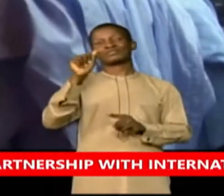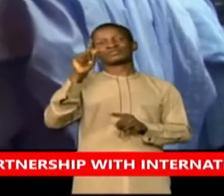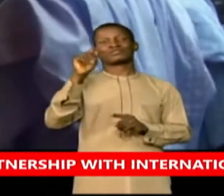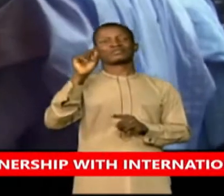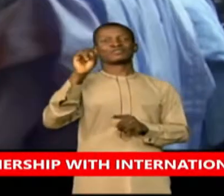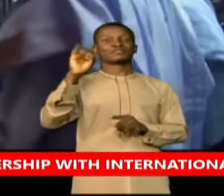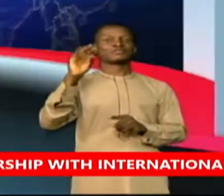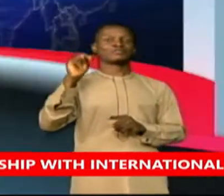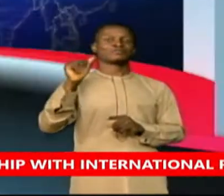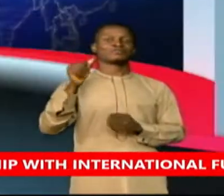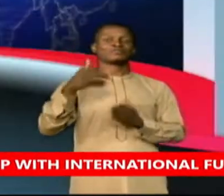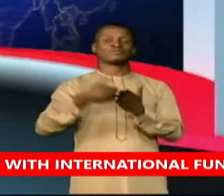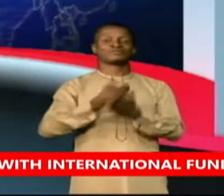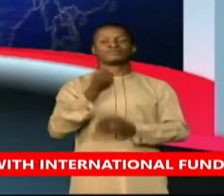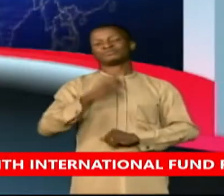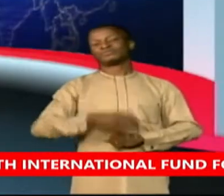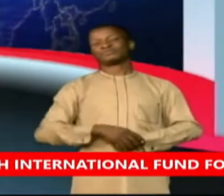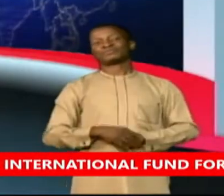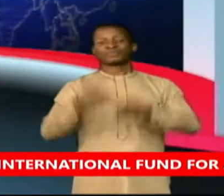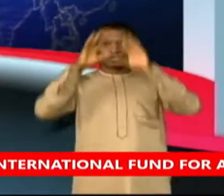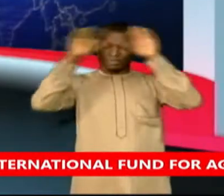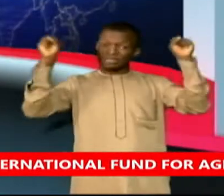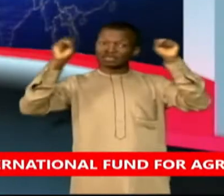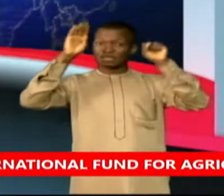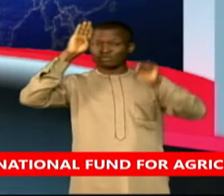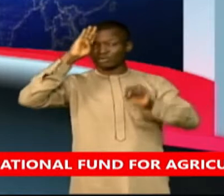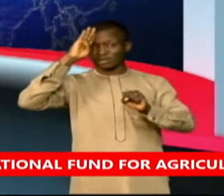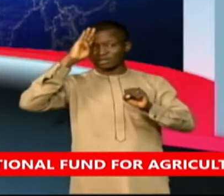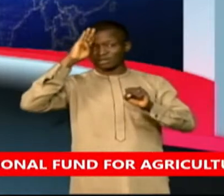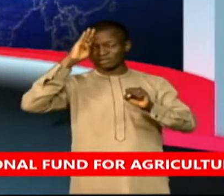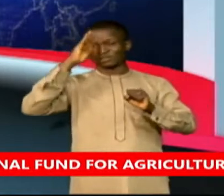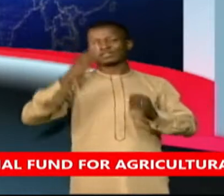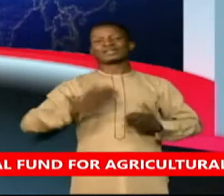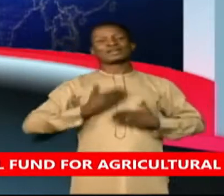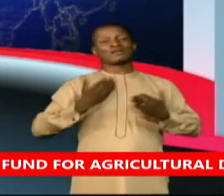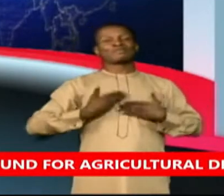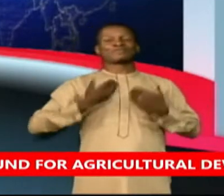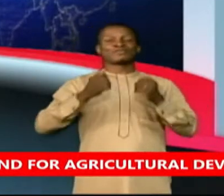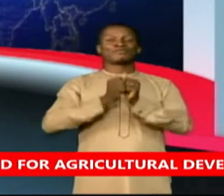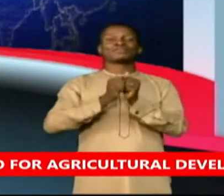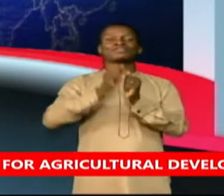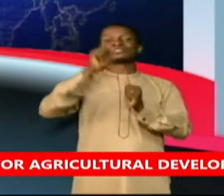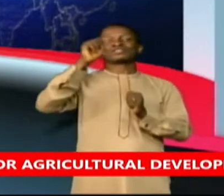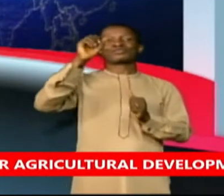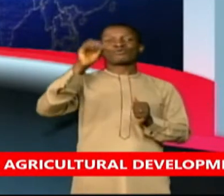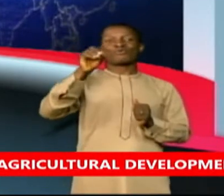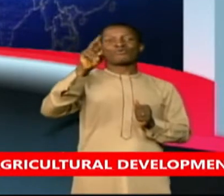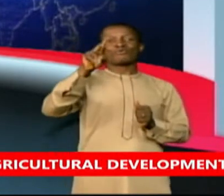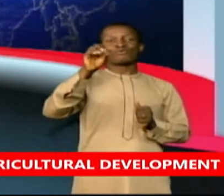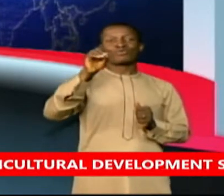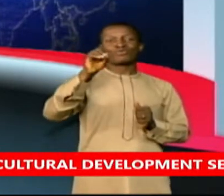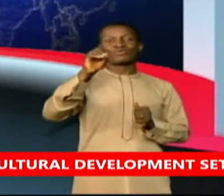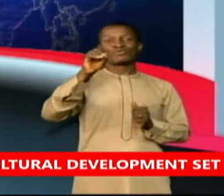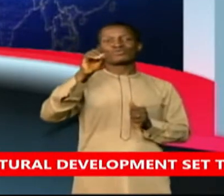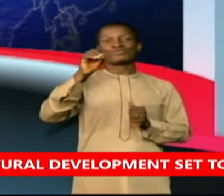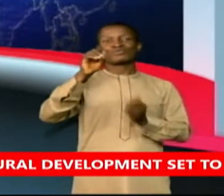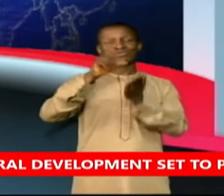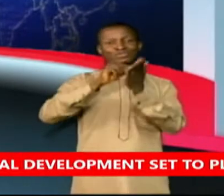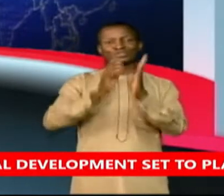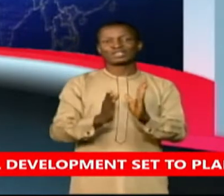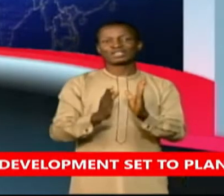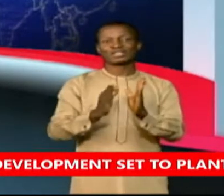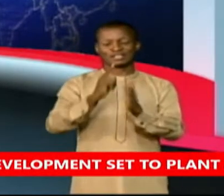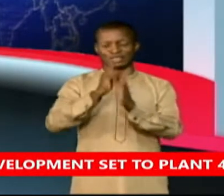News. President Muhammadu Buhari felicitates with Abdul Shaibu Oro, a journalist, lawyer, civil